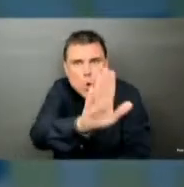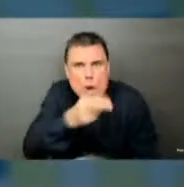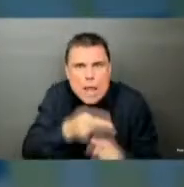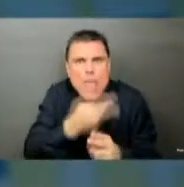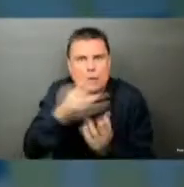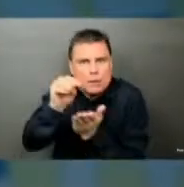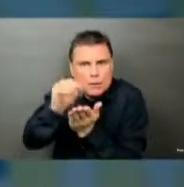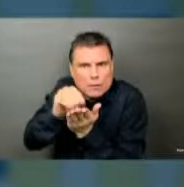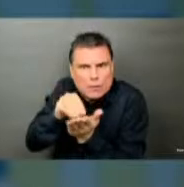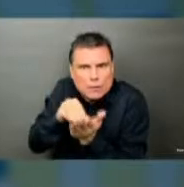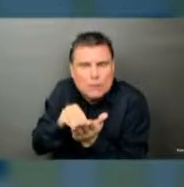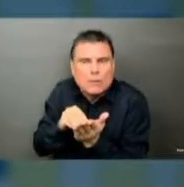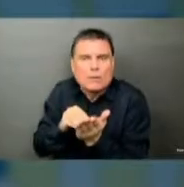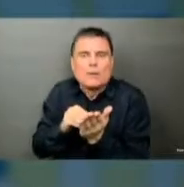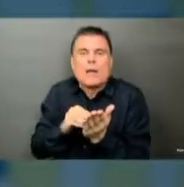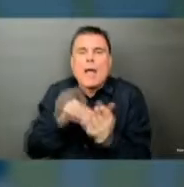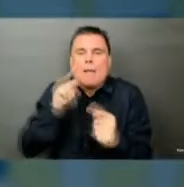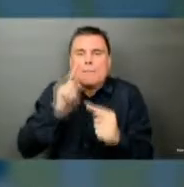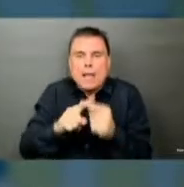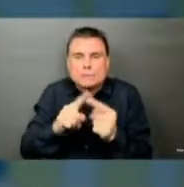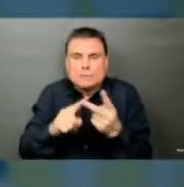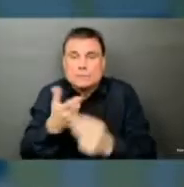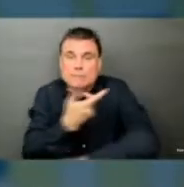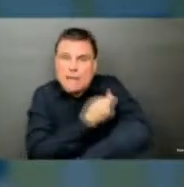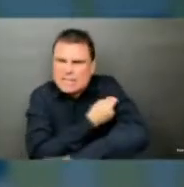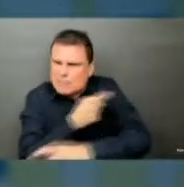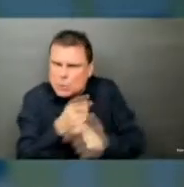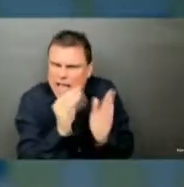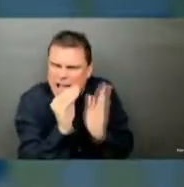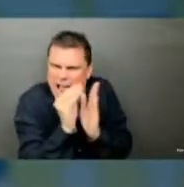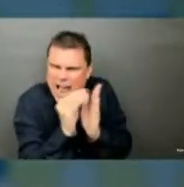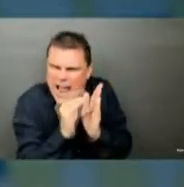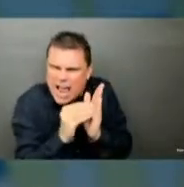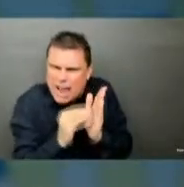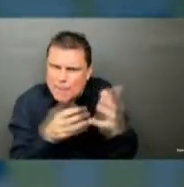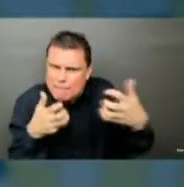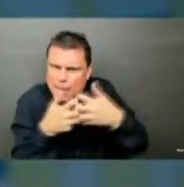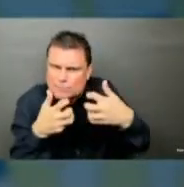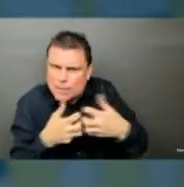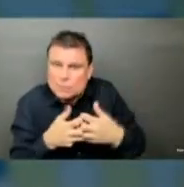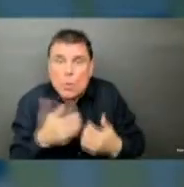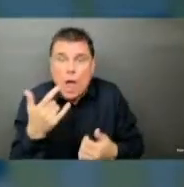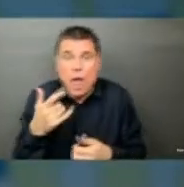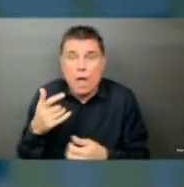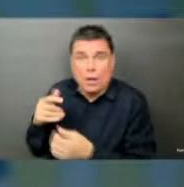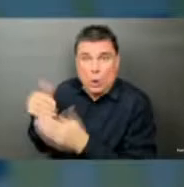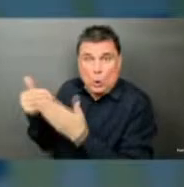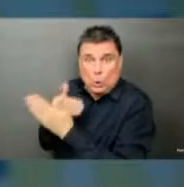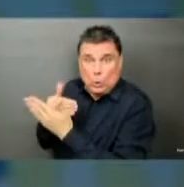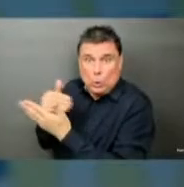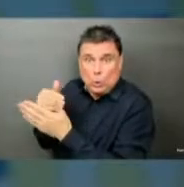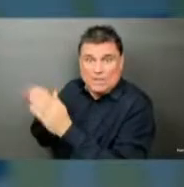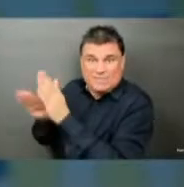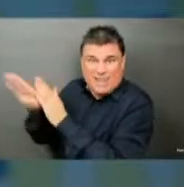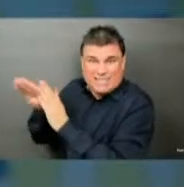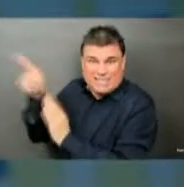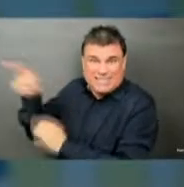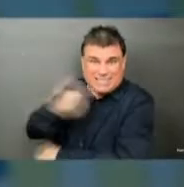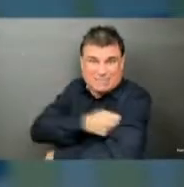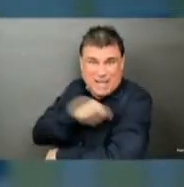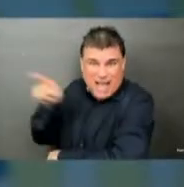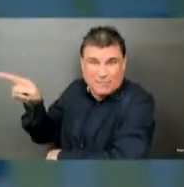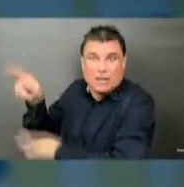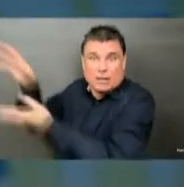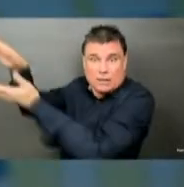important, particularly because these are new vaccines. And as more vaccines come online, we need to be able to monitor for